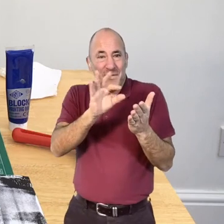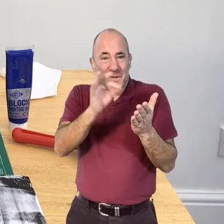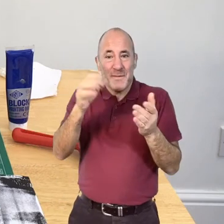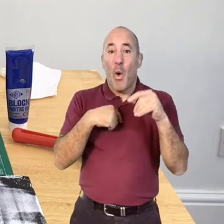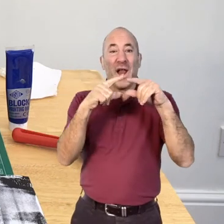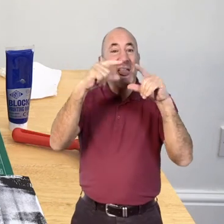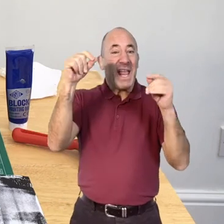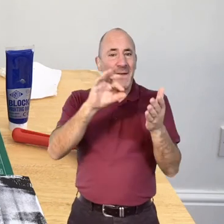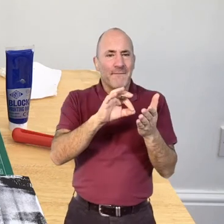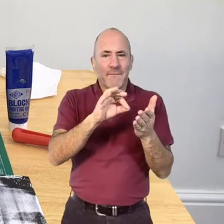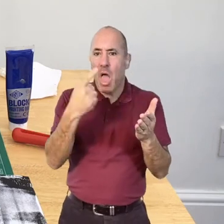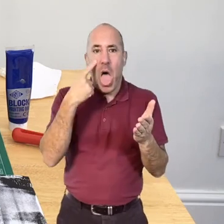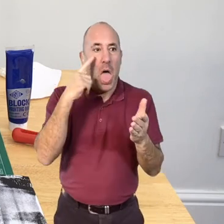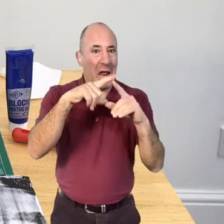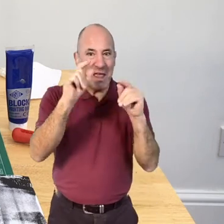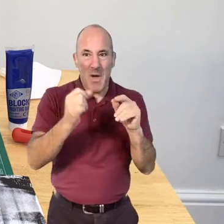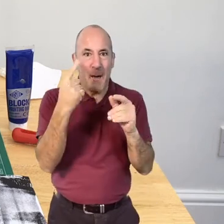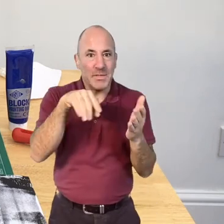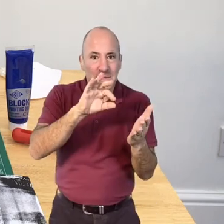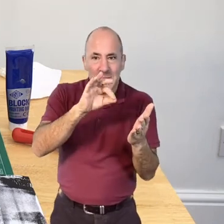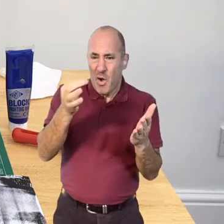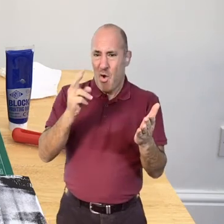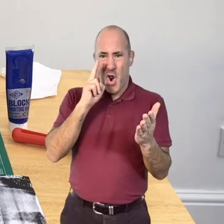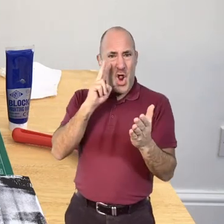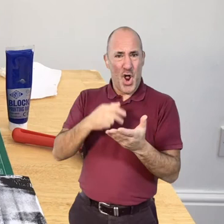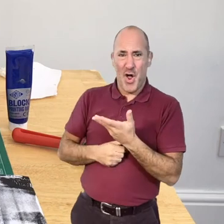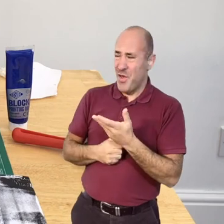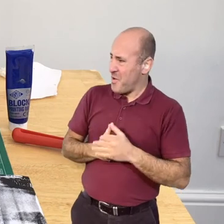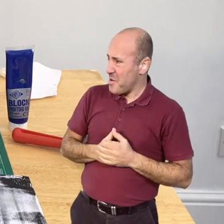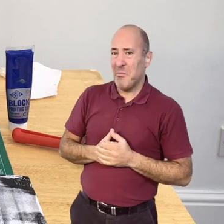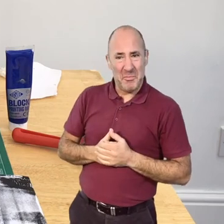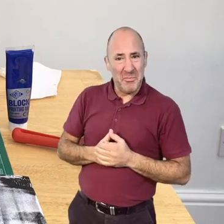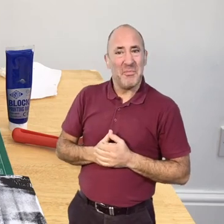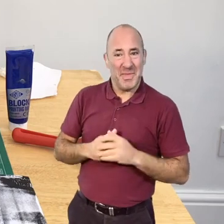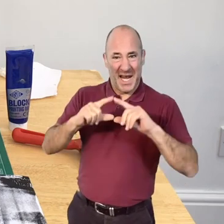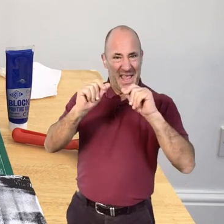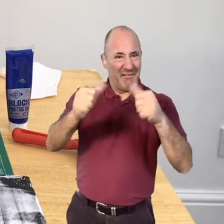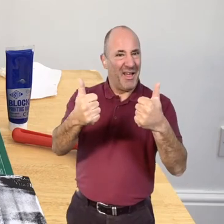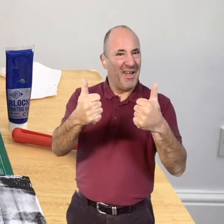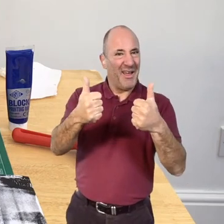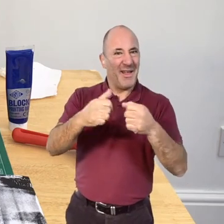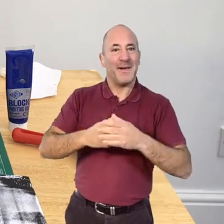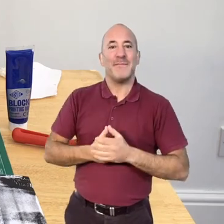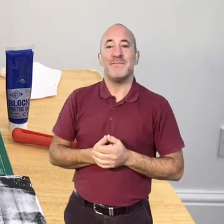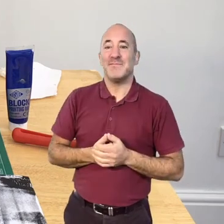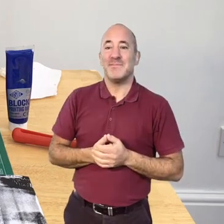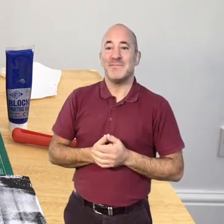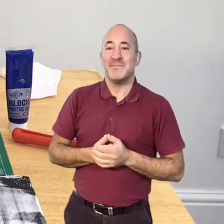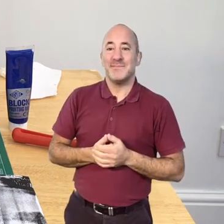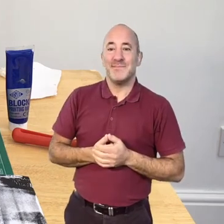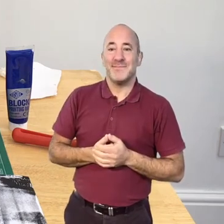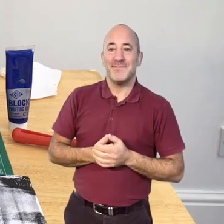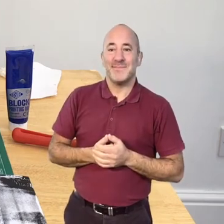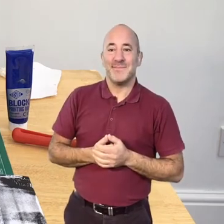Oh, and there's our leaf. Should we see how our leaf did? Oh, look at that. Our leaf did really well. So